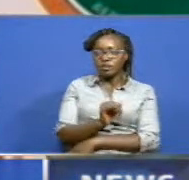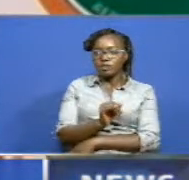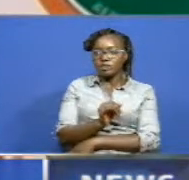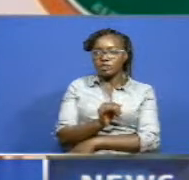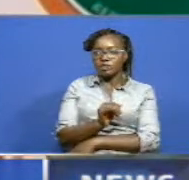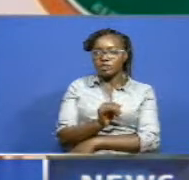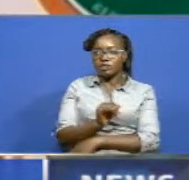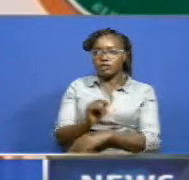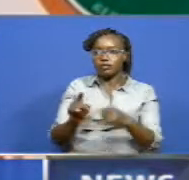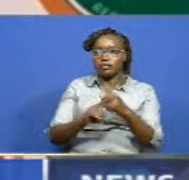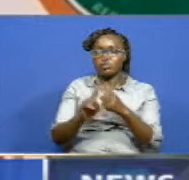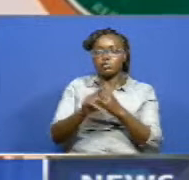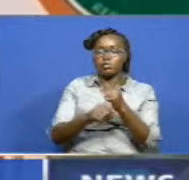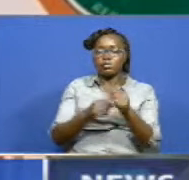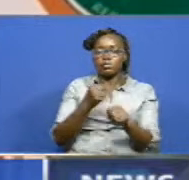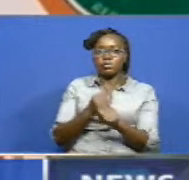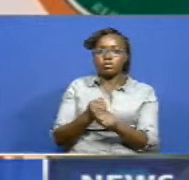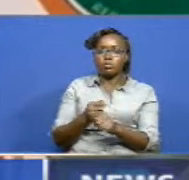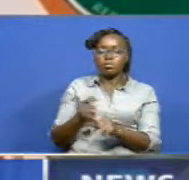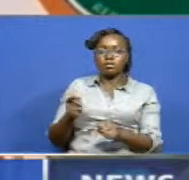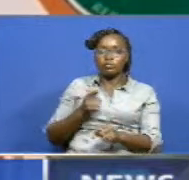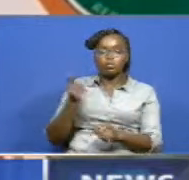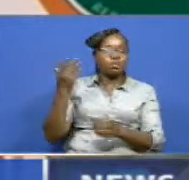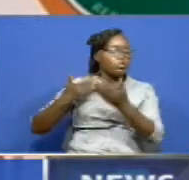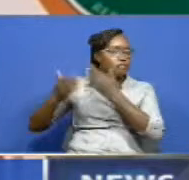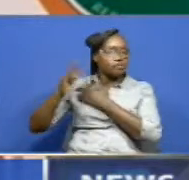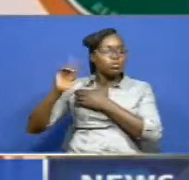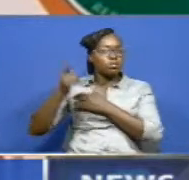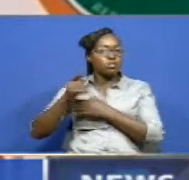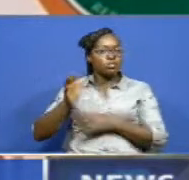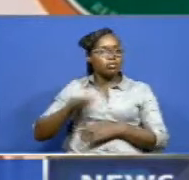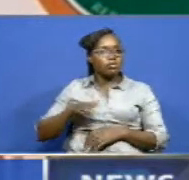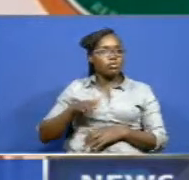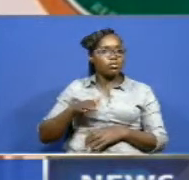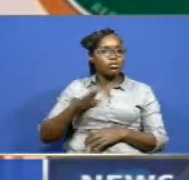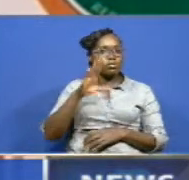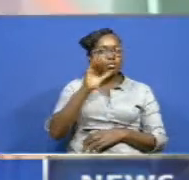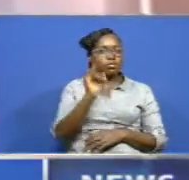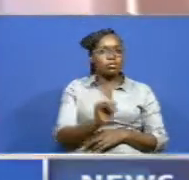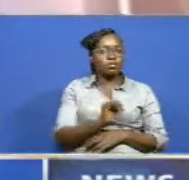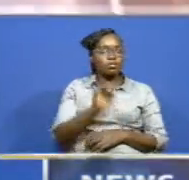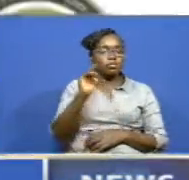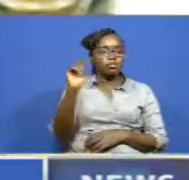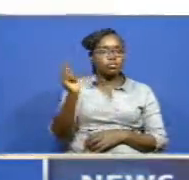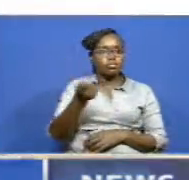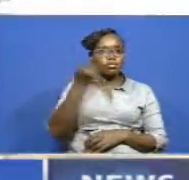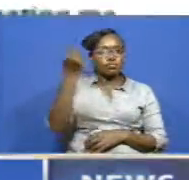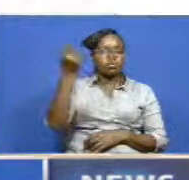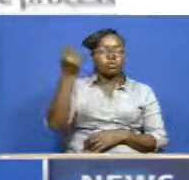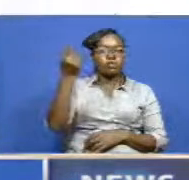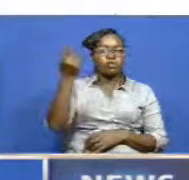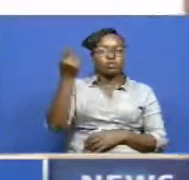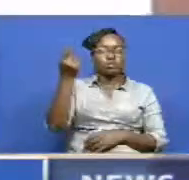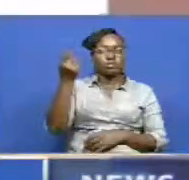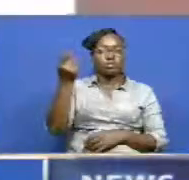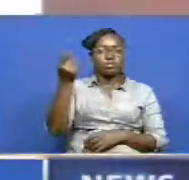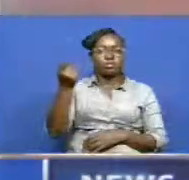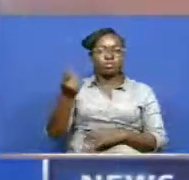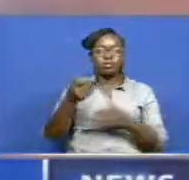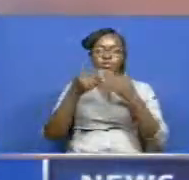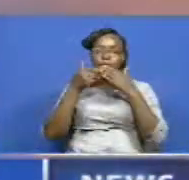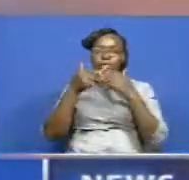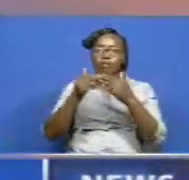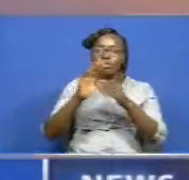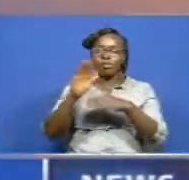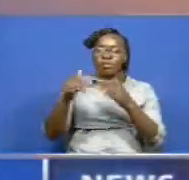The 61-year-old Koome, who will make history of being the first woman Chief Justice in the country's history, further conveyed her gratitude